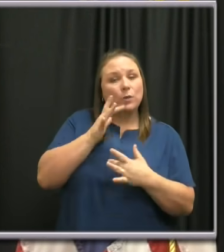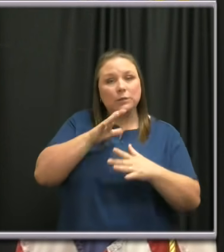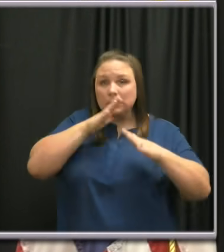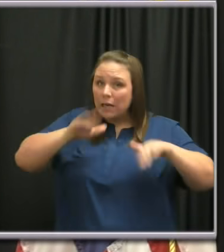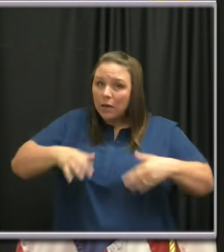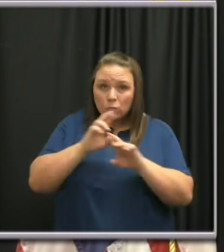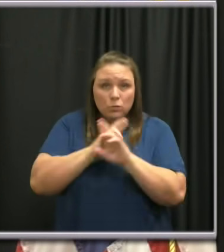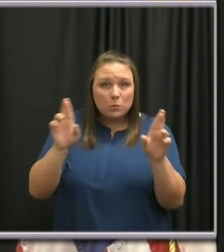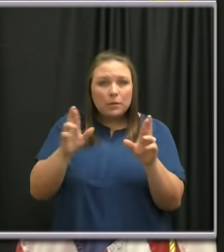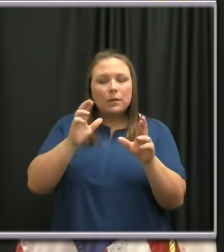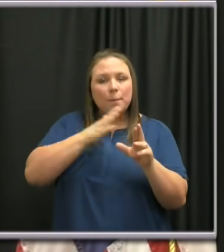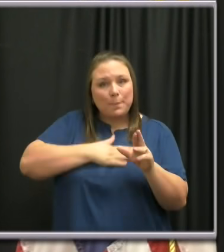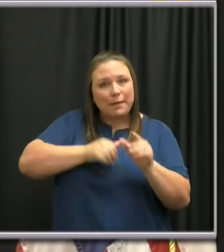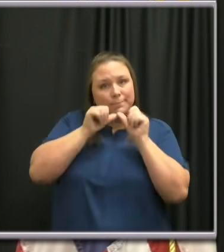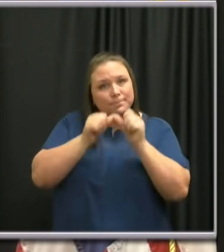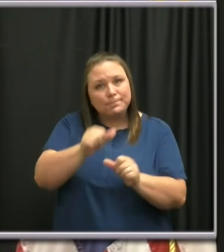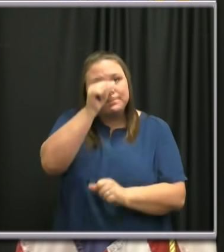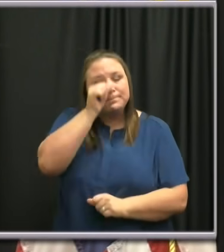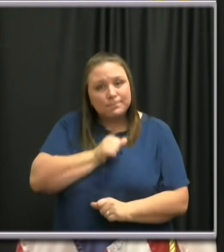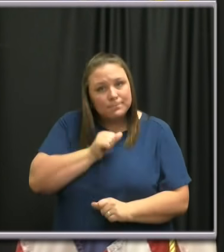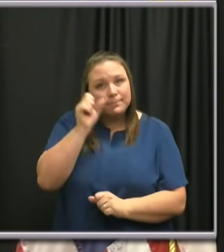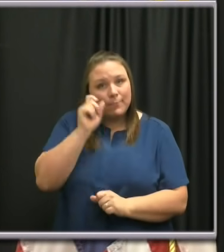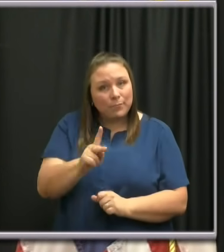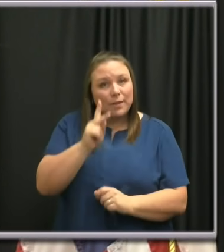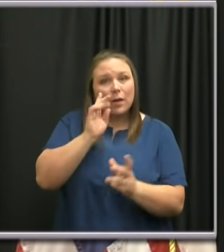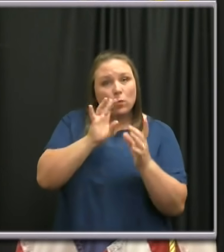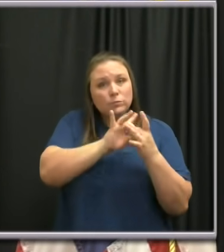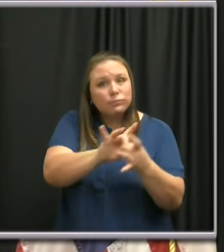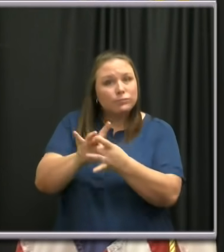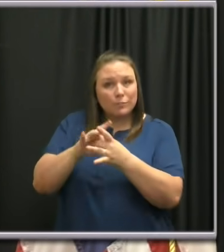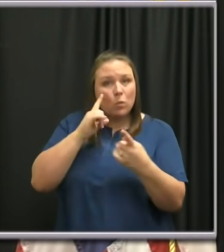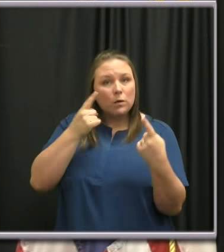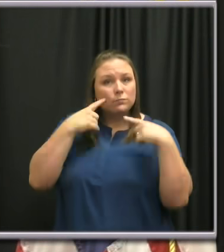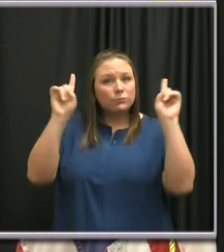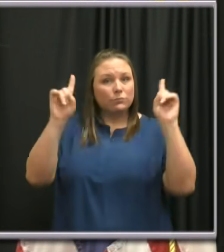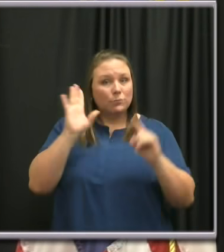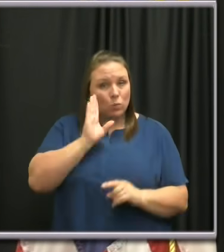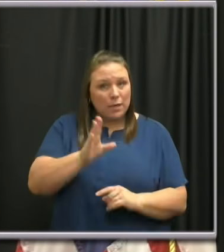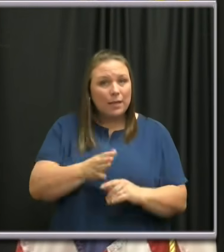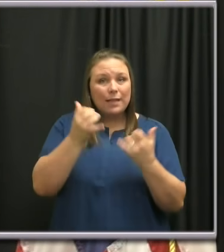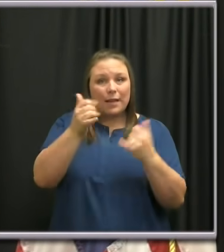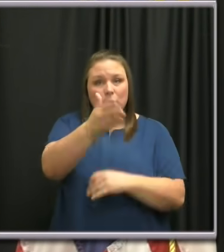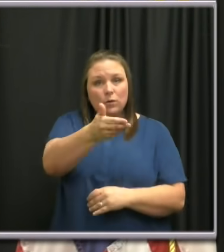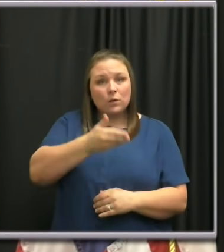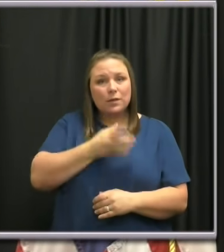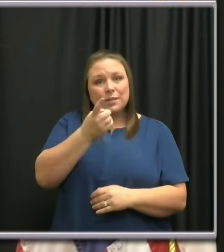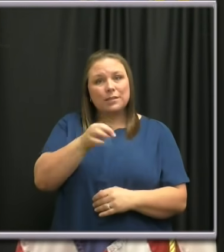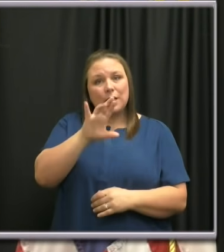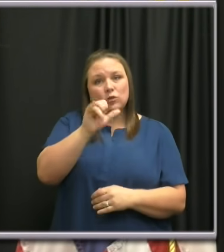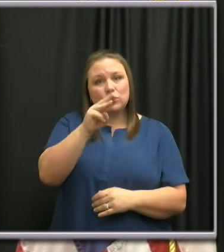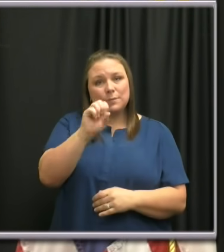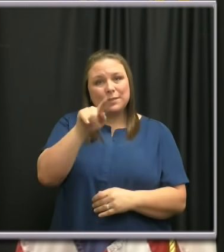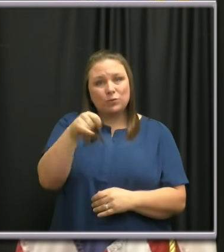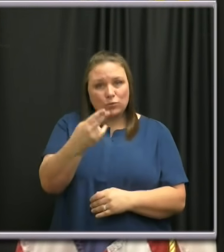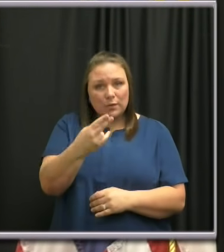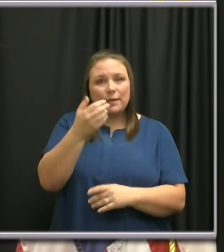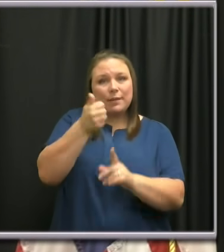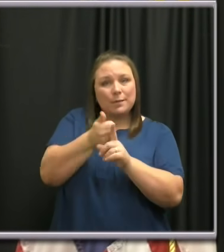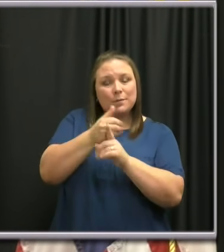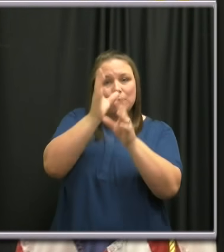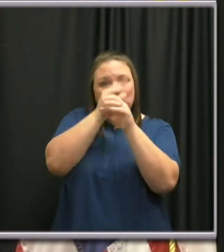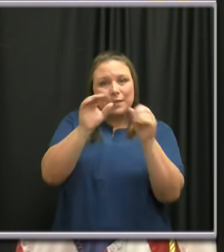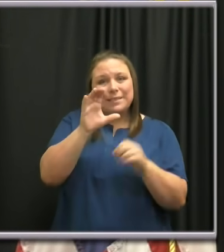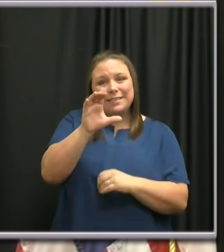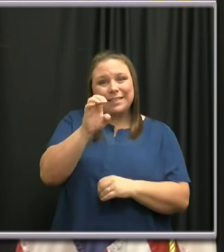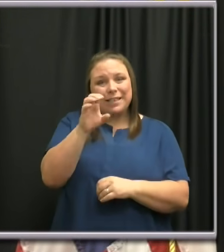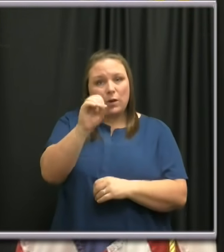yet, so please continue to remain vigilant, and together we will beat this virus. I'd now like to introduce Dr. James Childers, President and CEO of